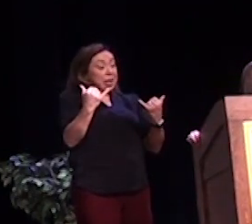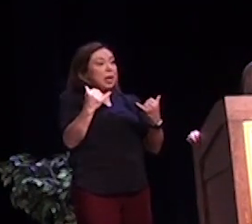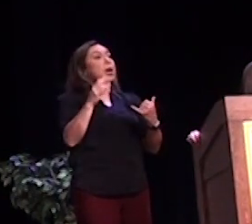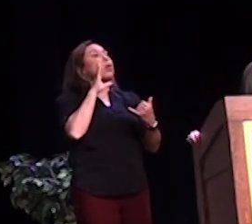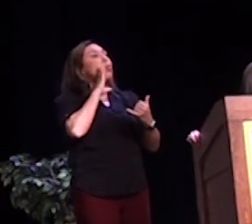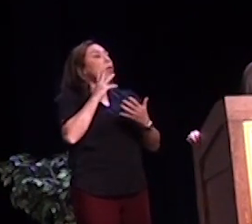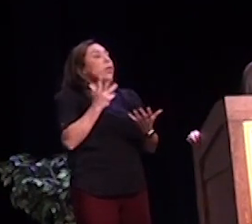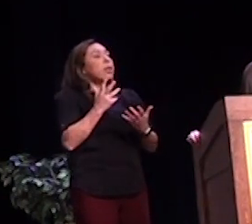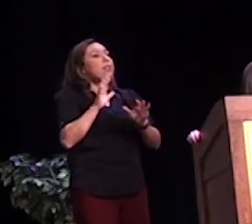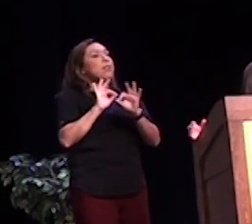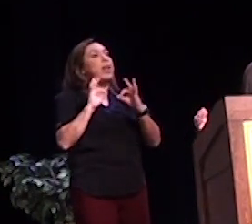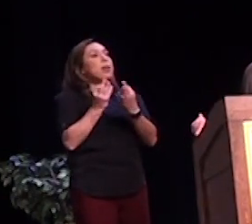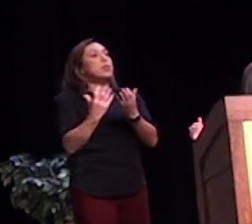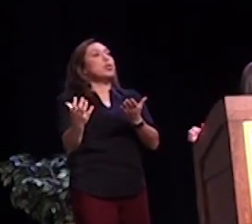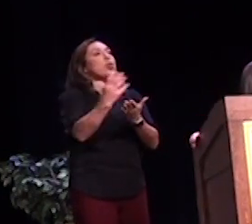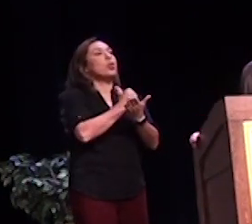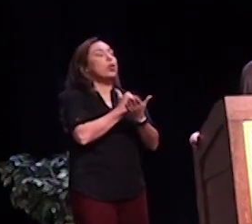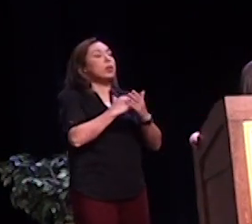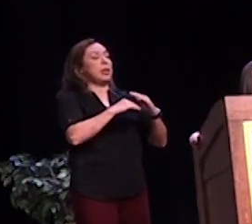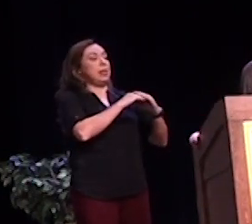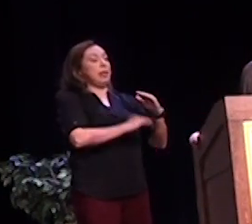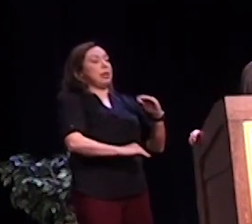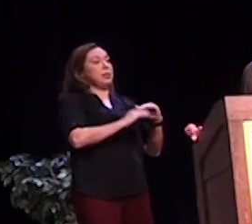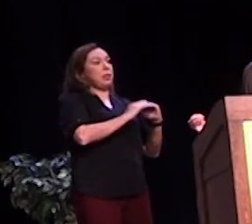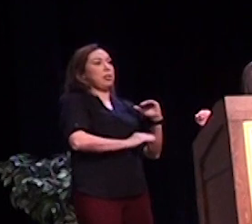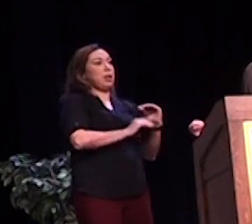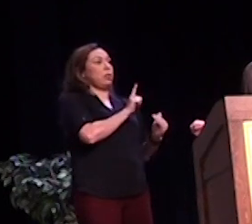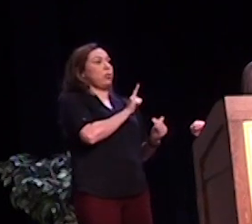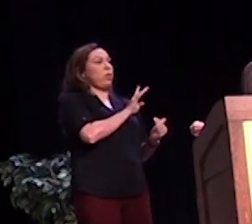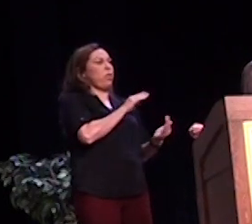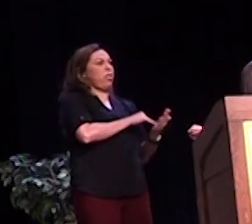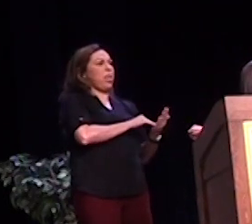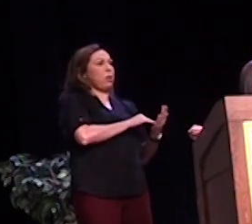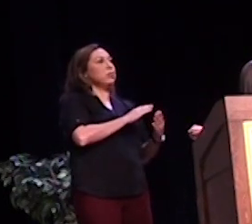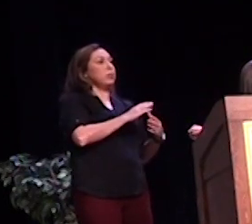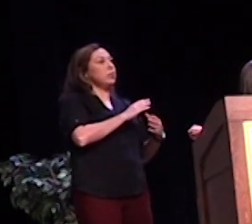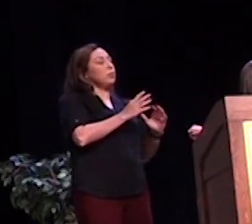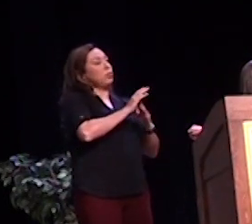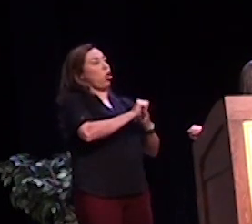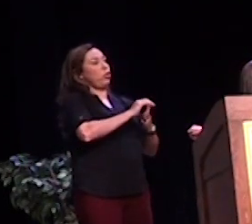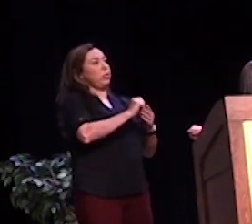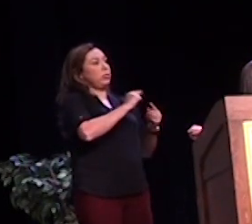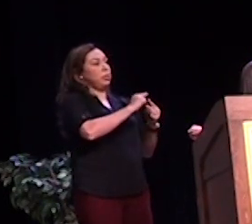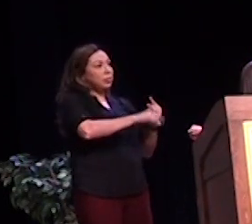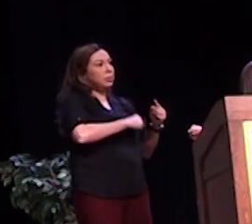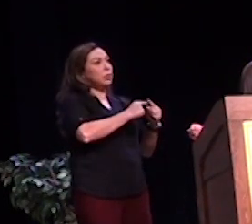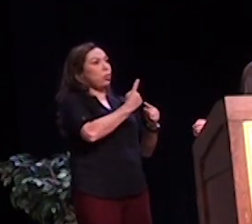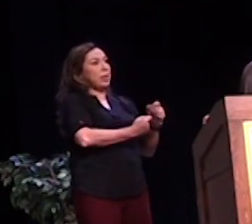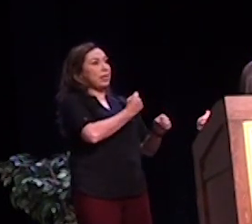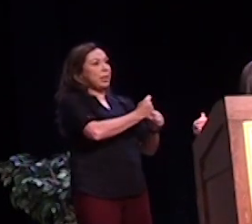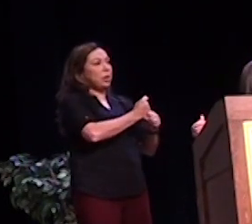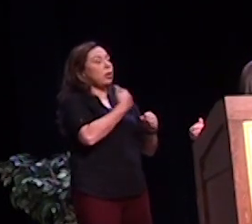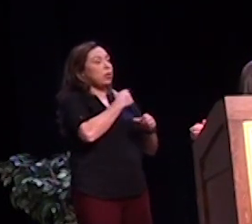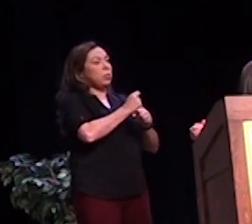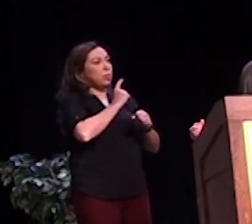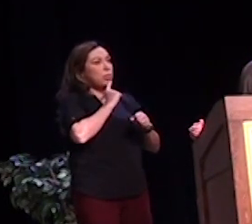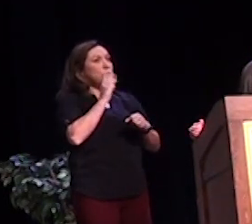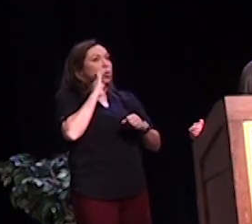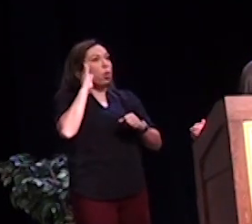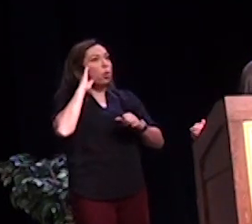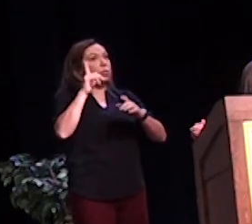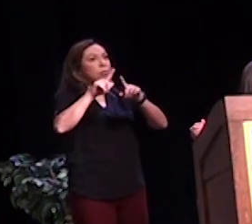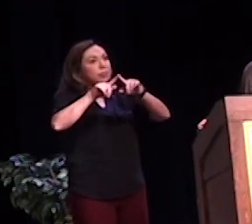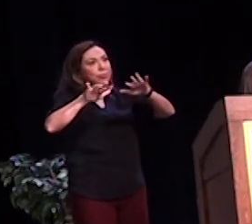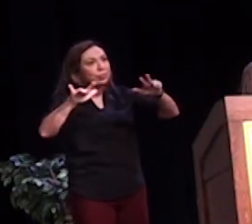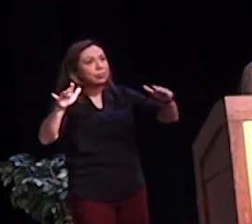families earning less than $24,000 a year. So really making sure that the homes that we are building are diverse and meet the